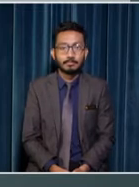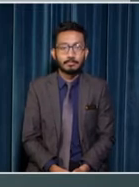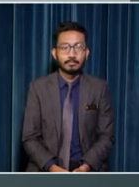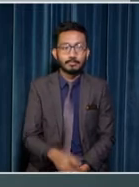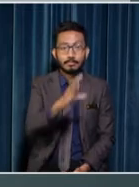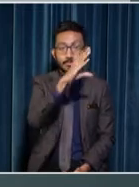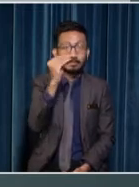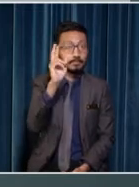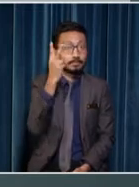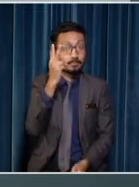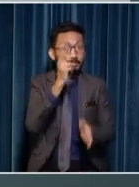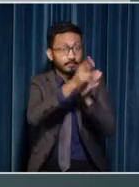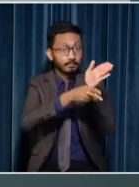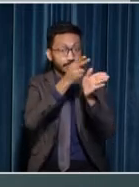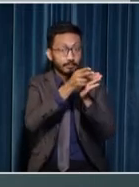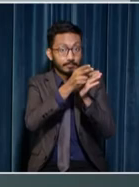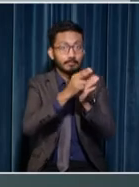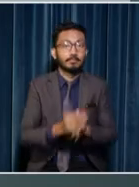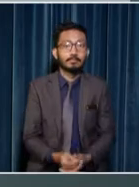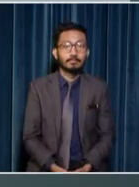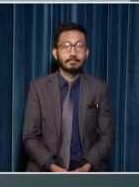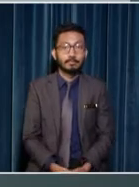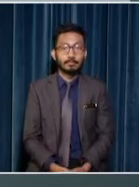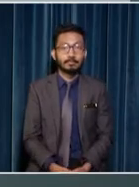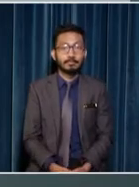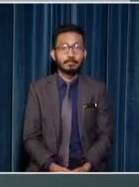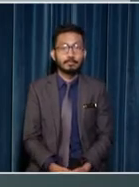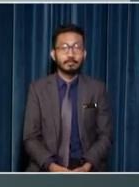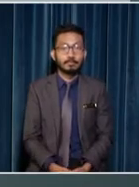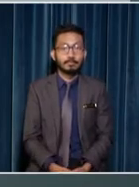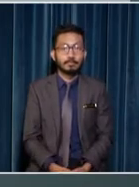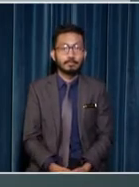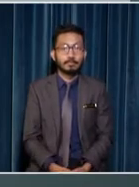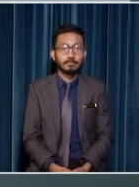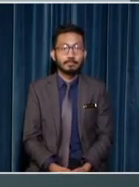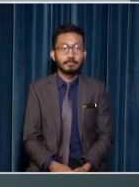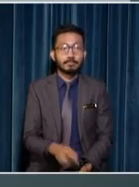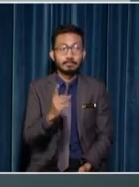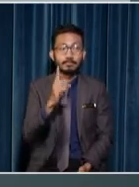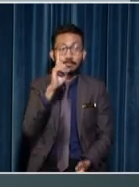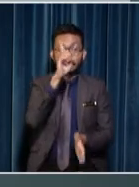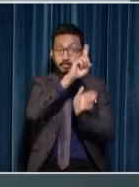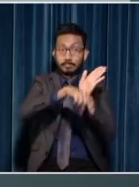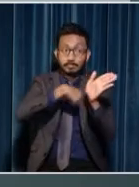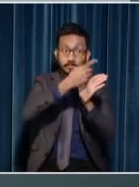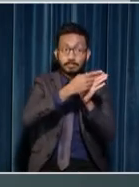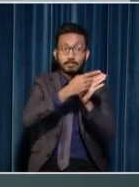12 hours. The hour hand moves 2 complete circles in a day.